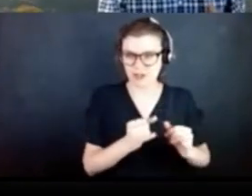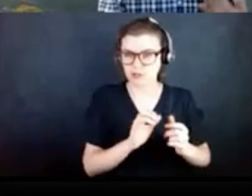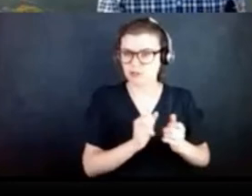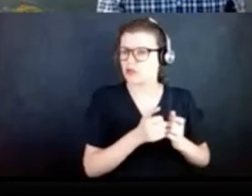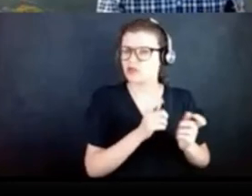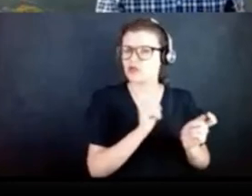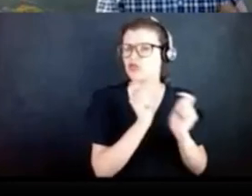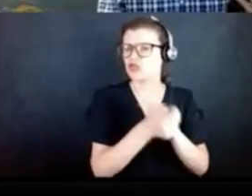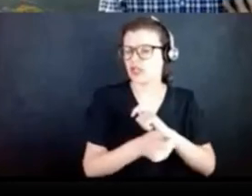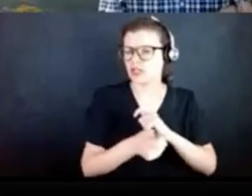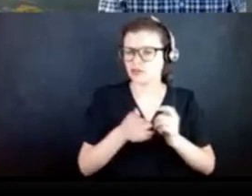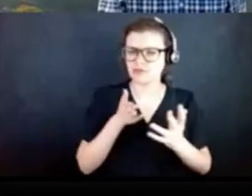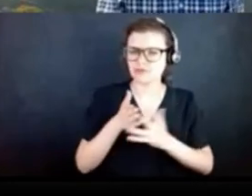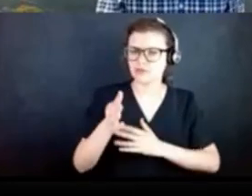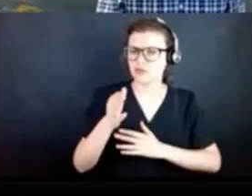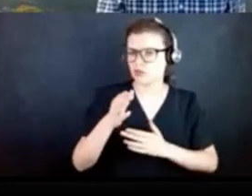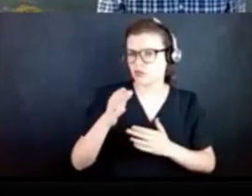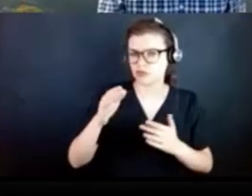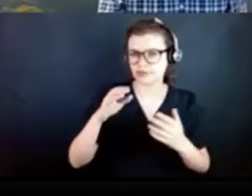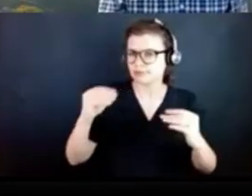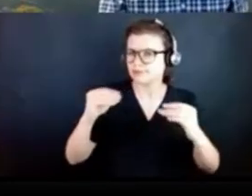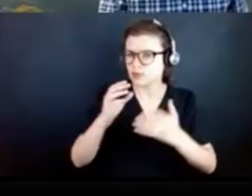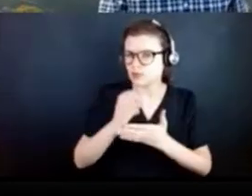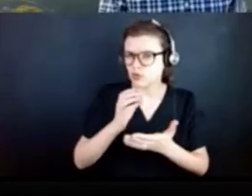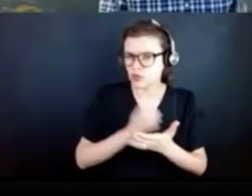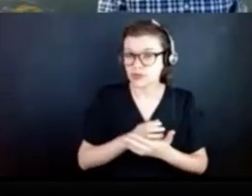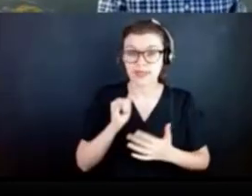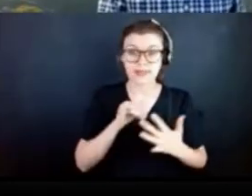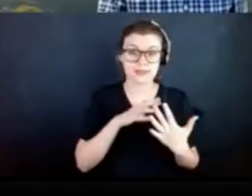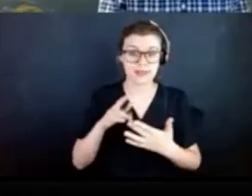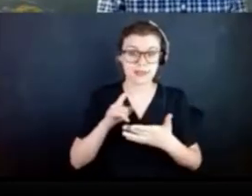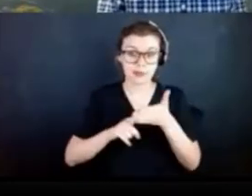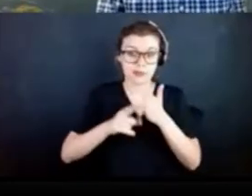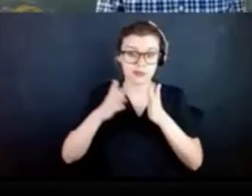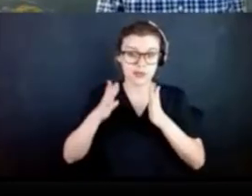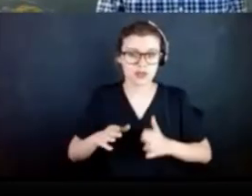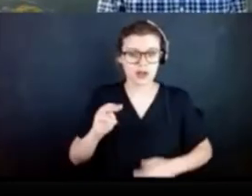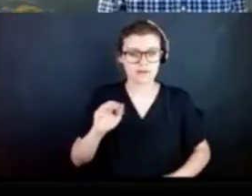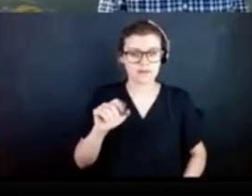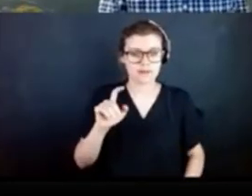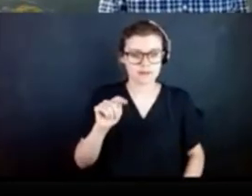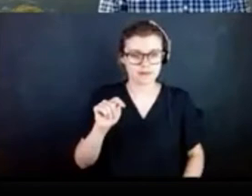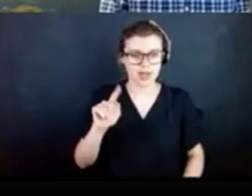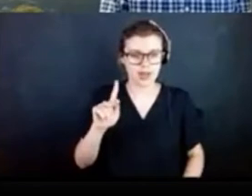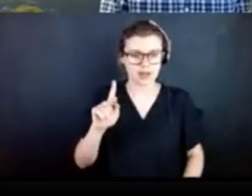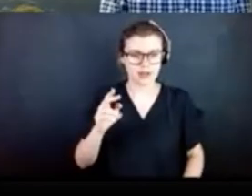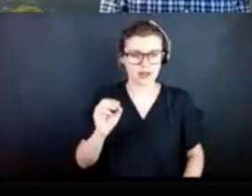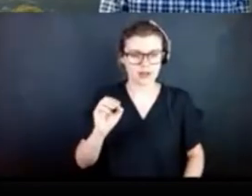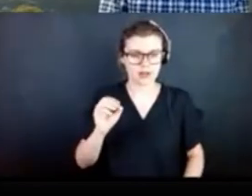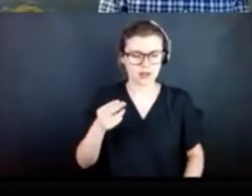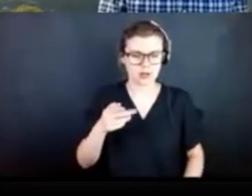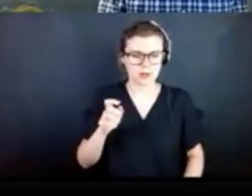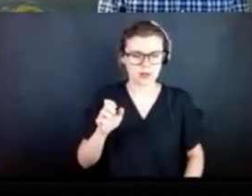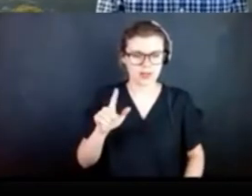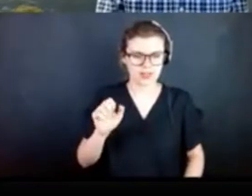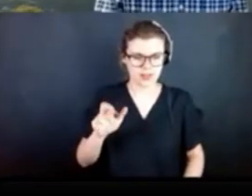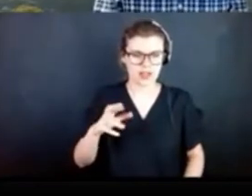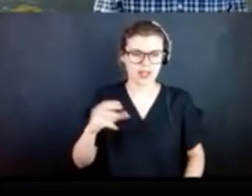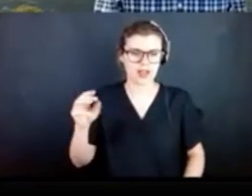course. This is a great study by Matt Kaler and Punya Mishra around the TPACK framework that some of you might be familiar